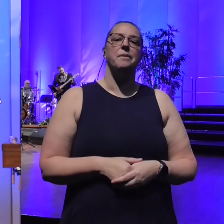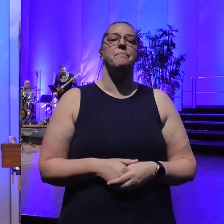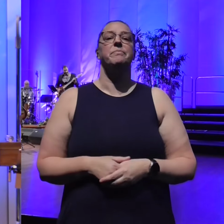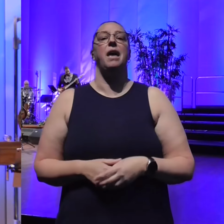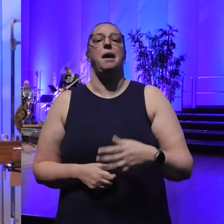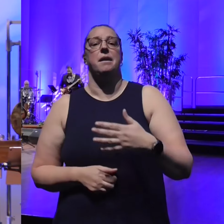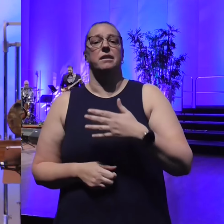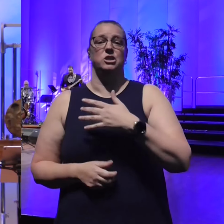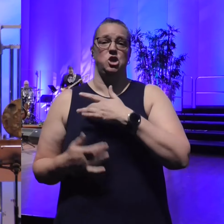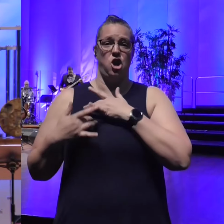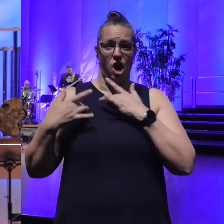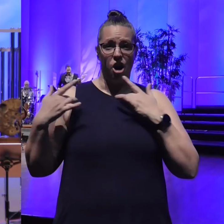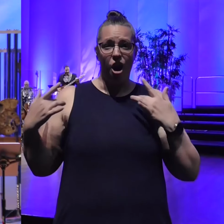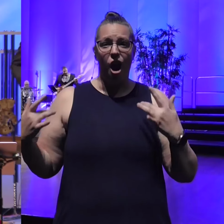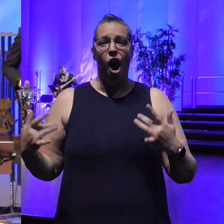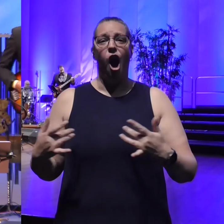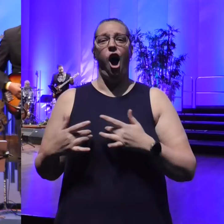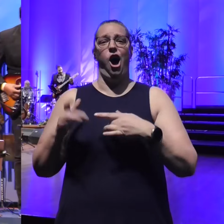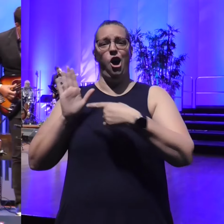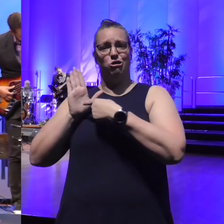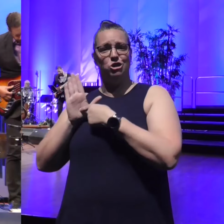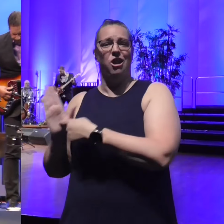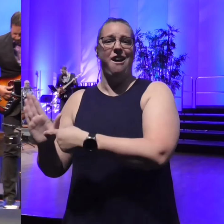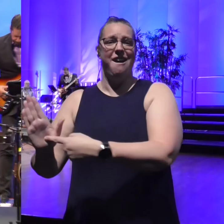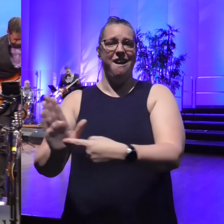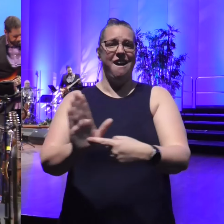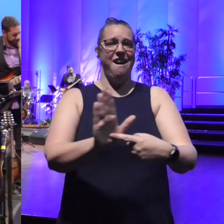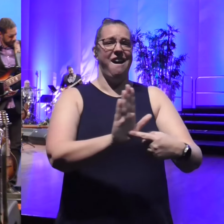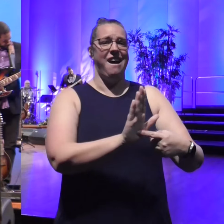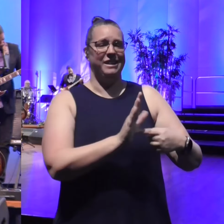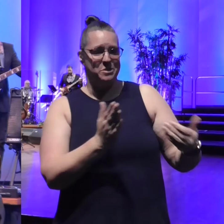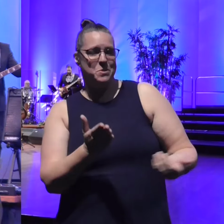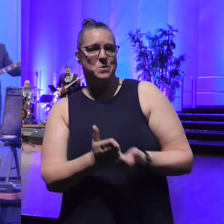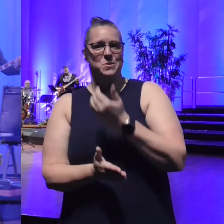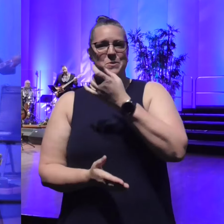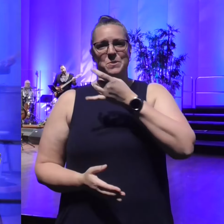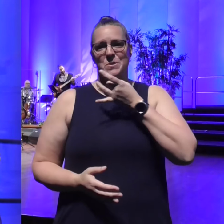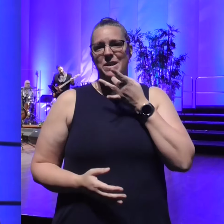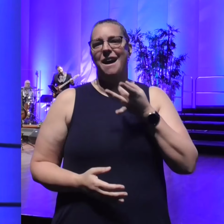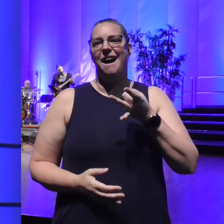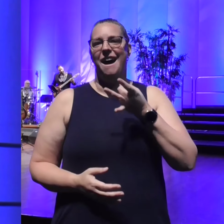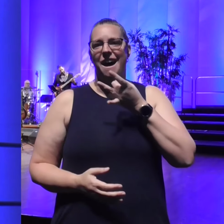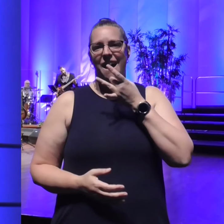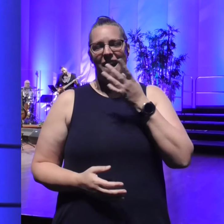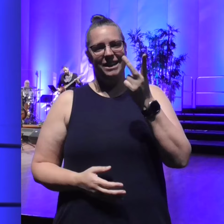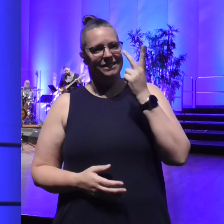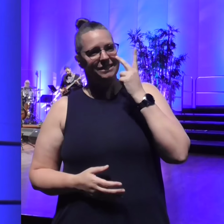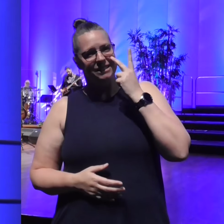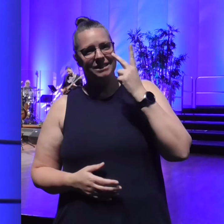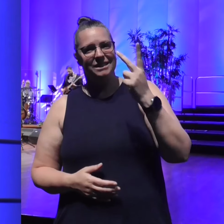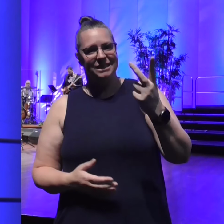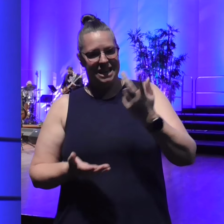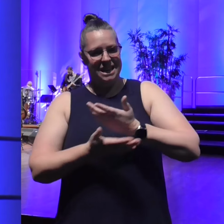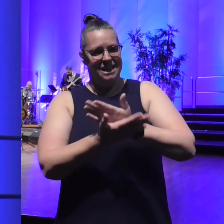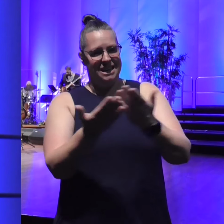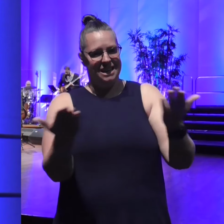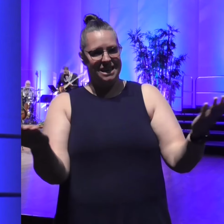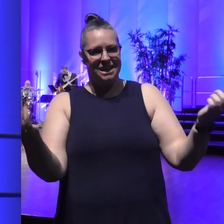Let your heart shine in a new light. See it come